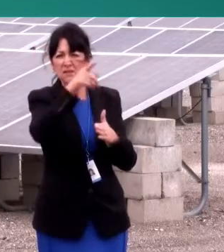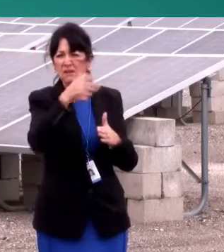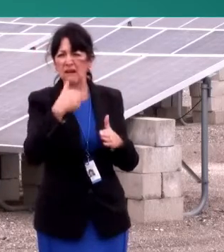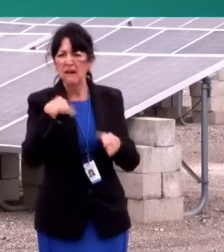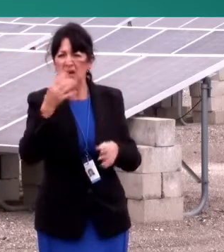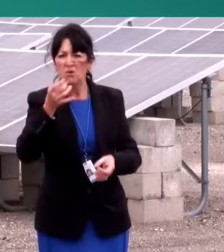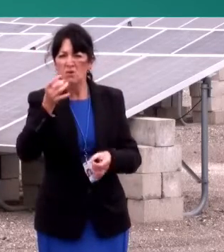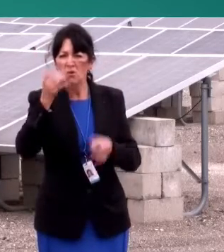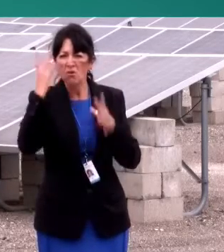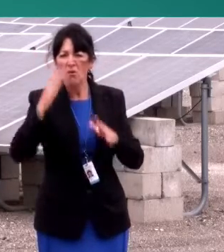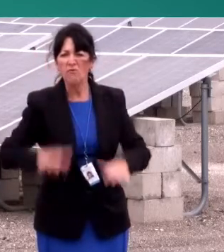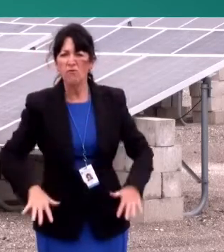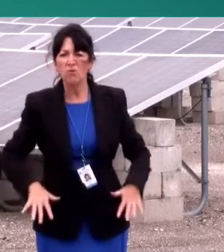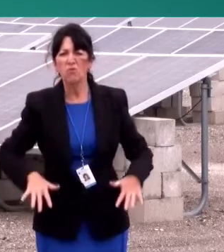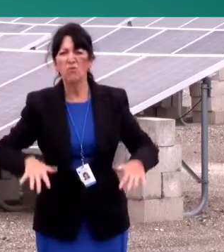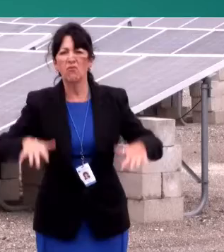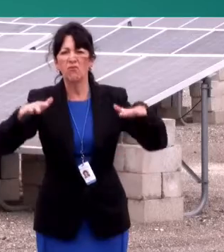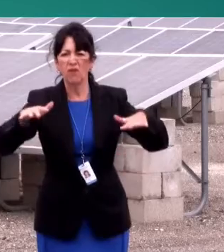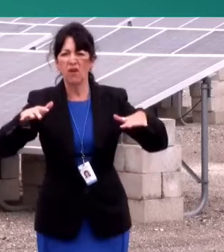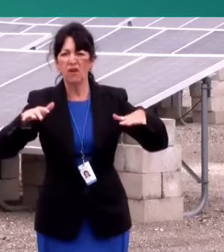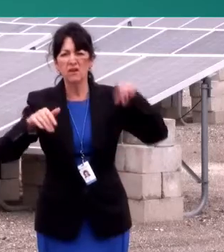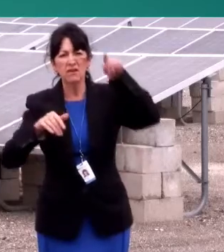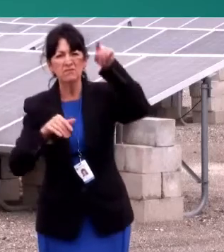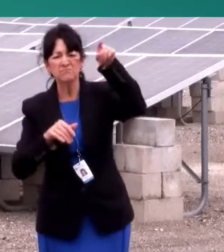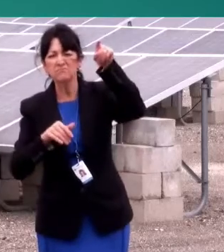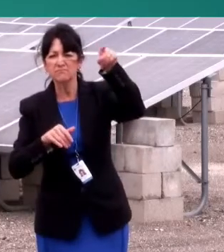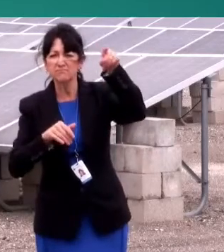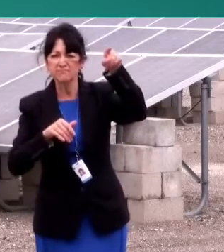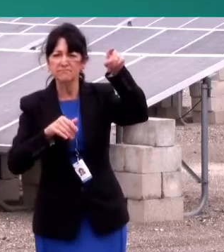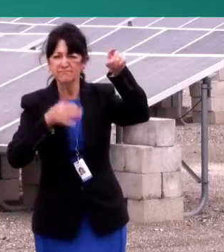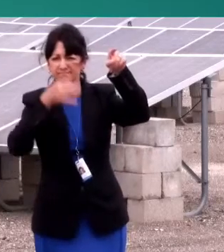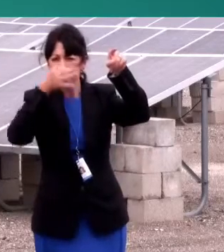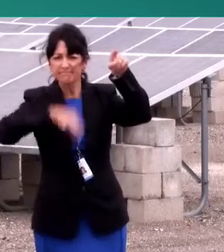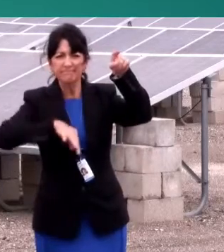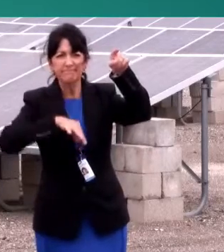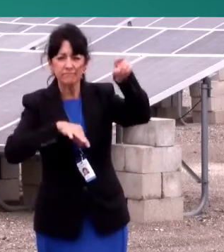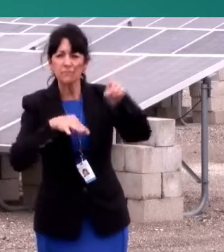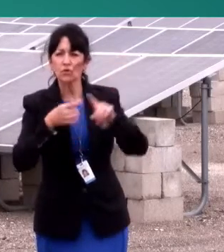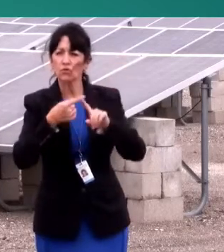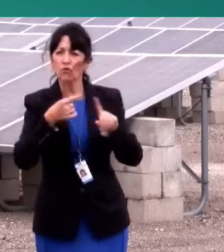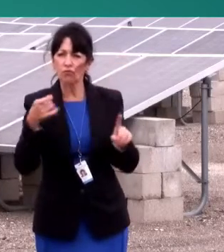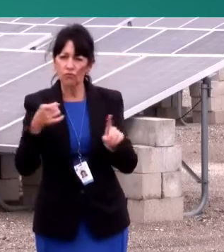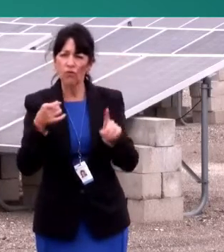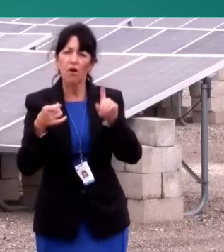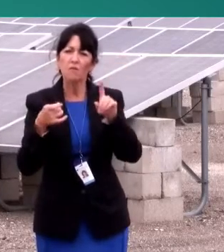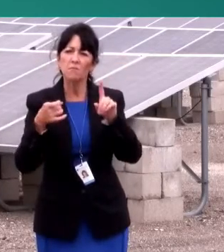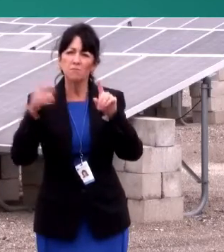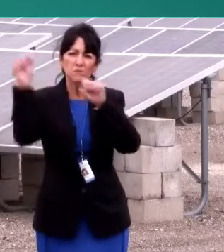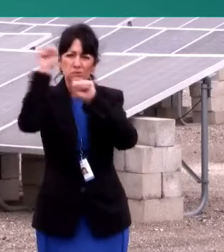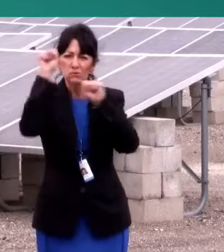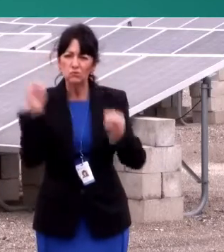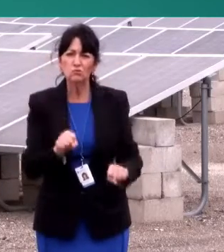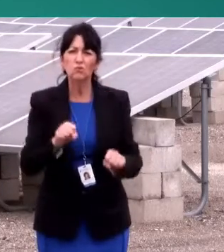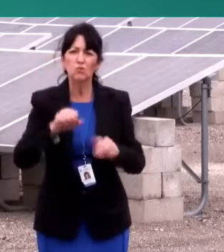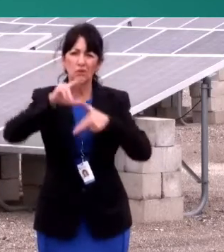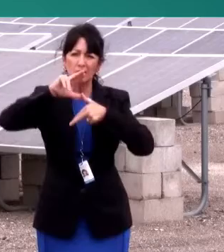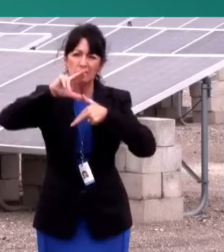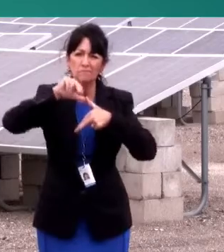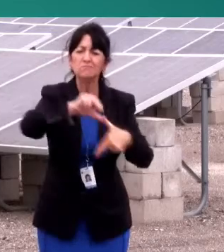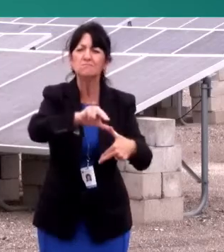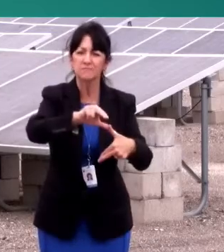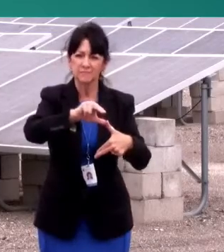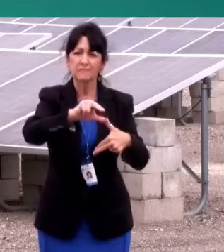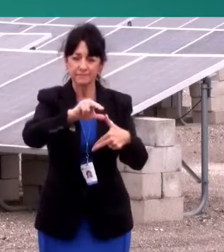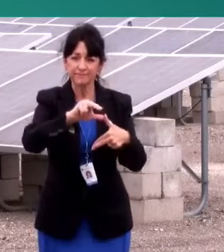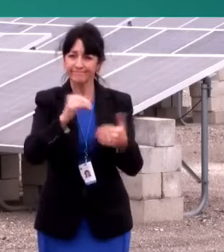of their properties due to a unique and unusual storm, but storms that we're continuing to see across